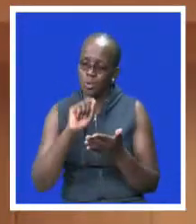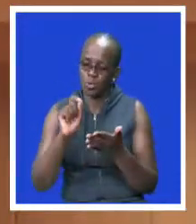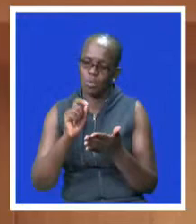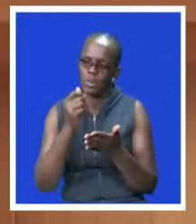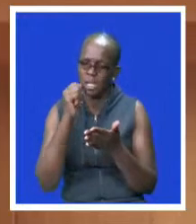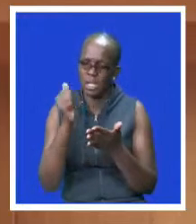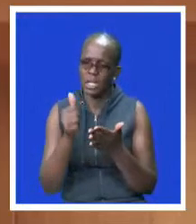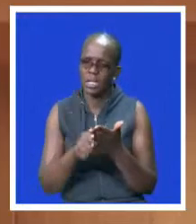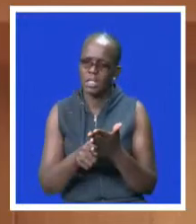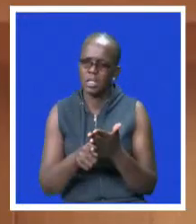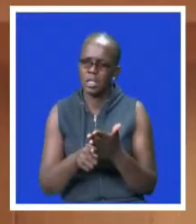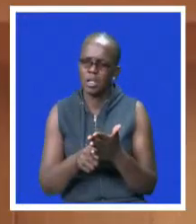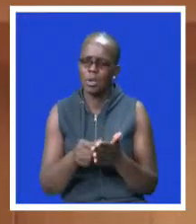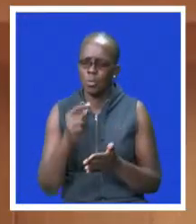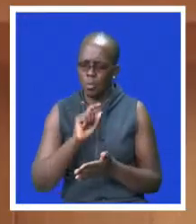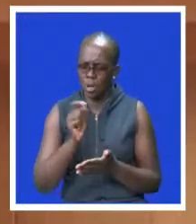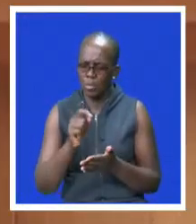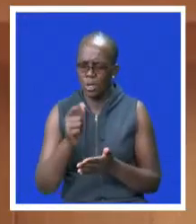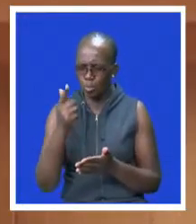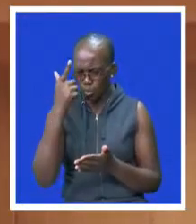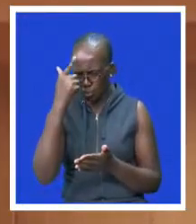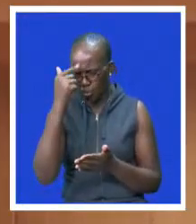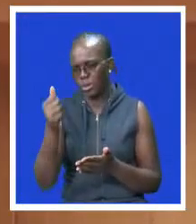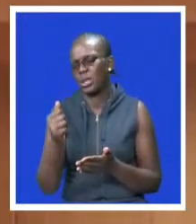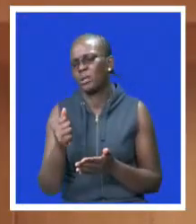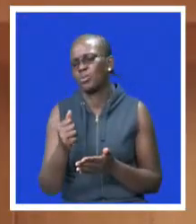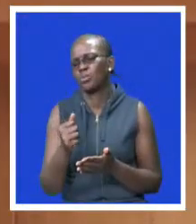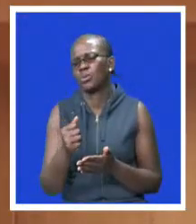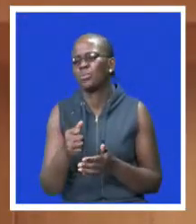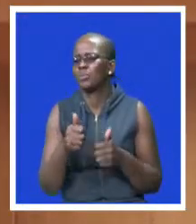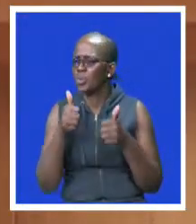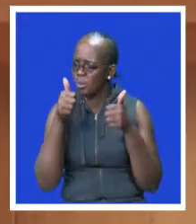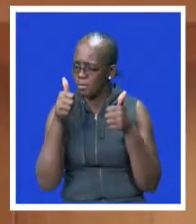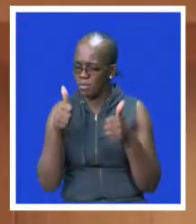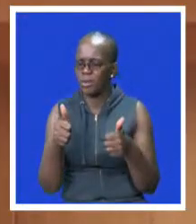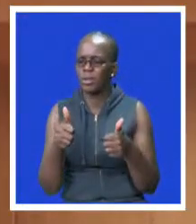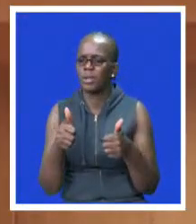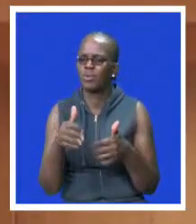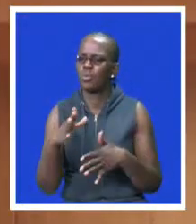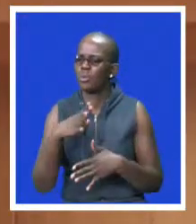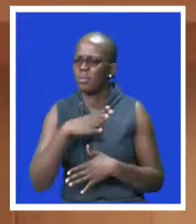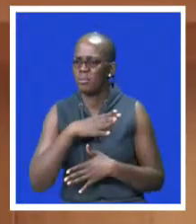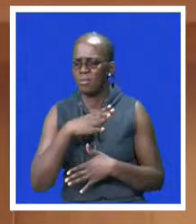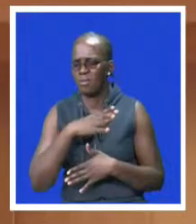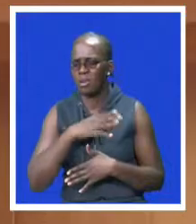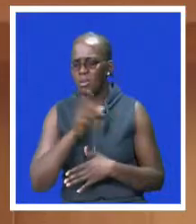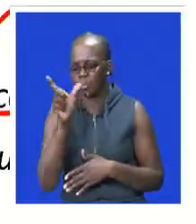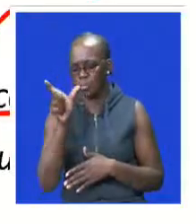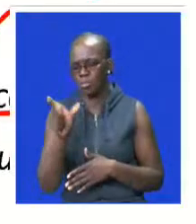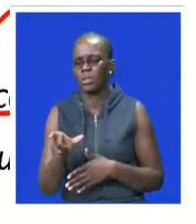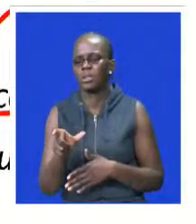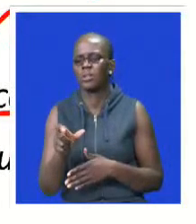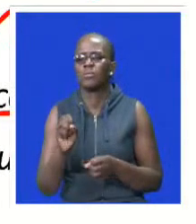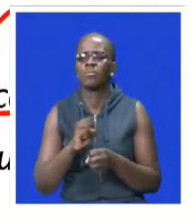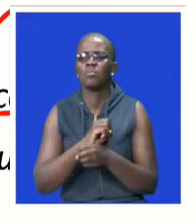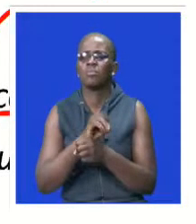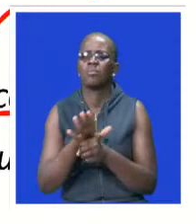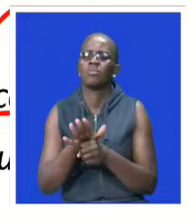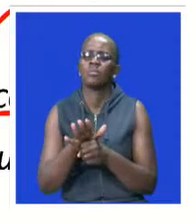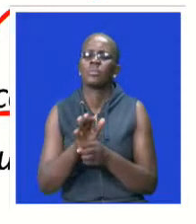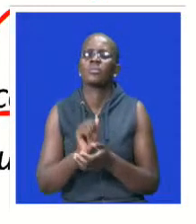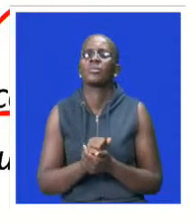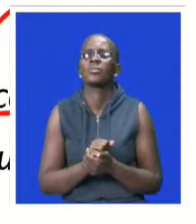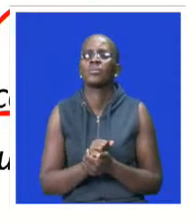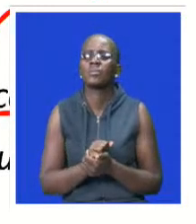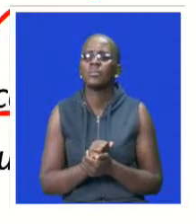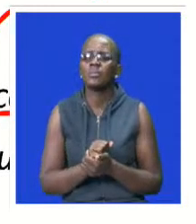this. This is what we call personalizing, right? You are personalizing your writing. I